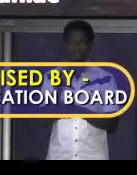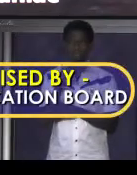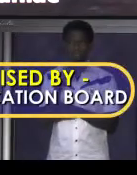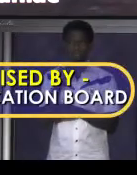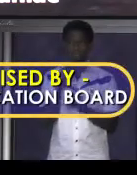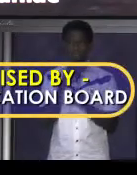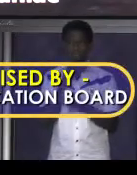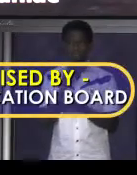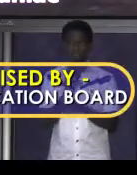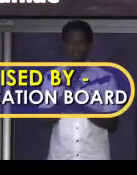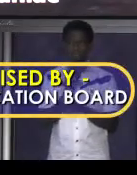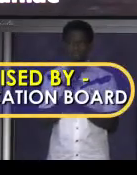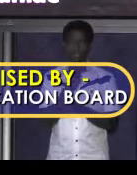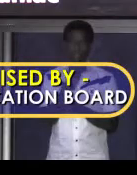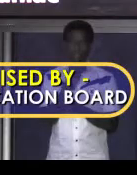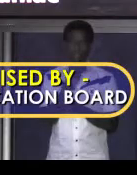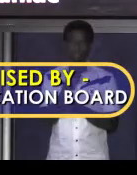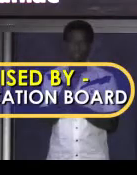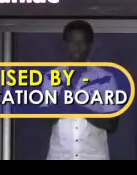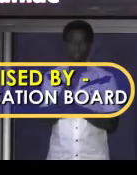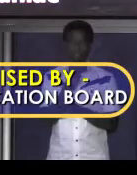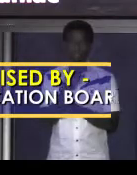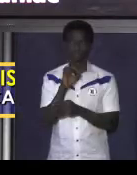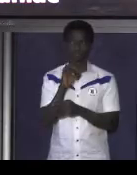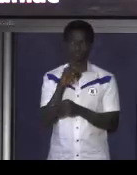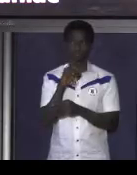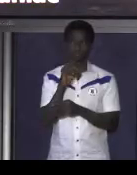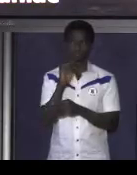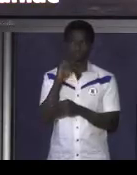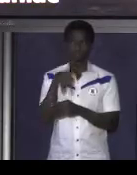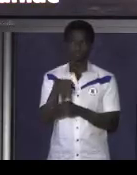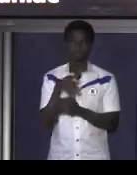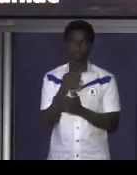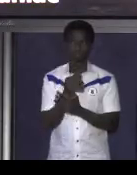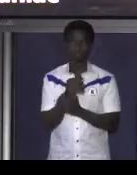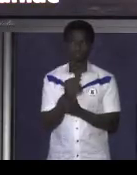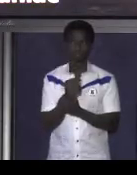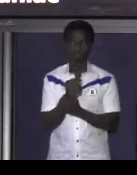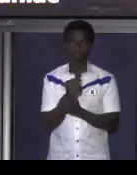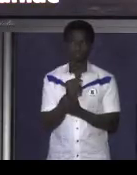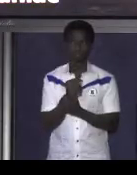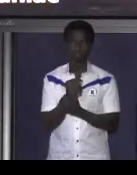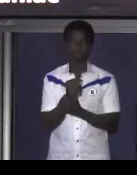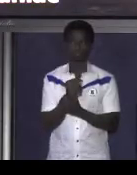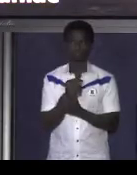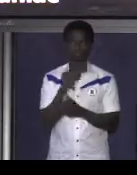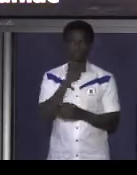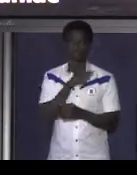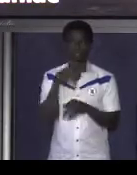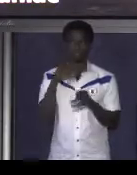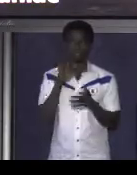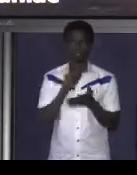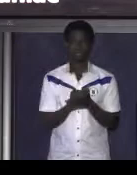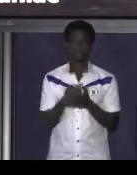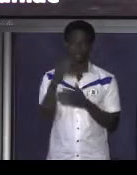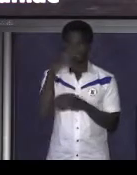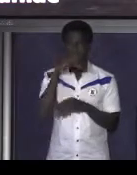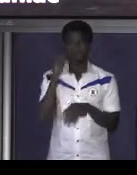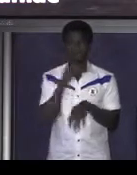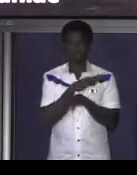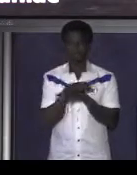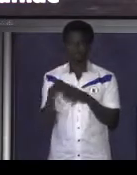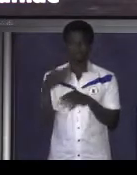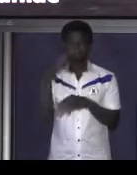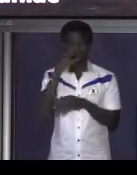The answer is, of course, a biblioclept. A biblioclept. That is a person who steals. It doesn't steal